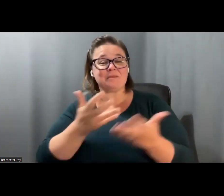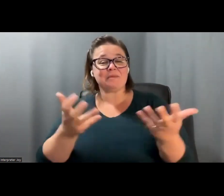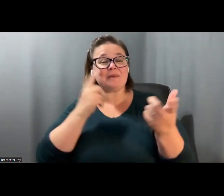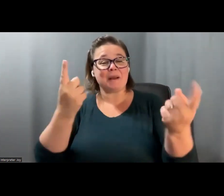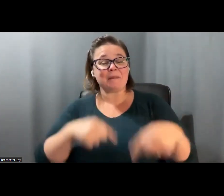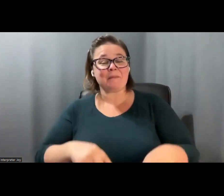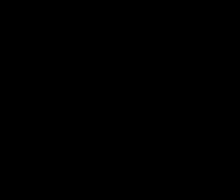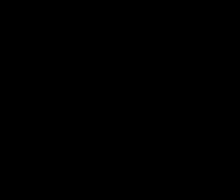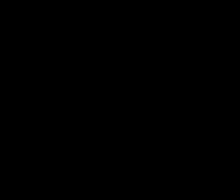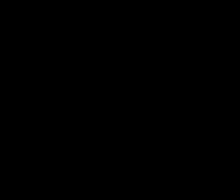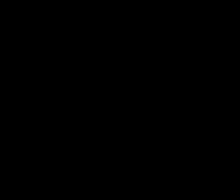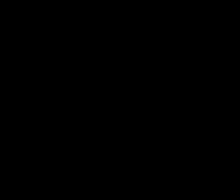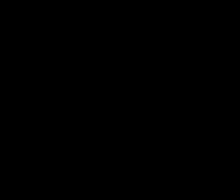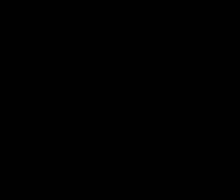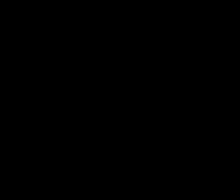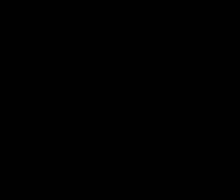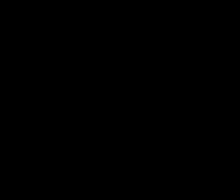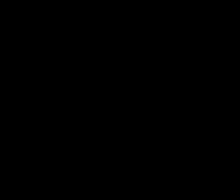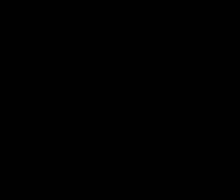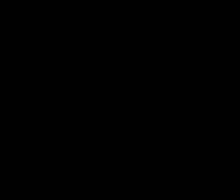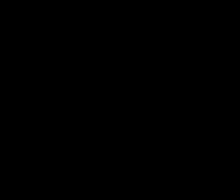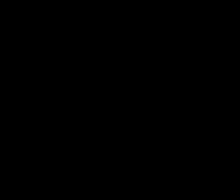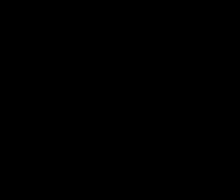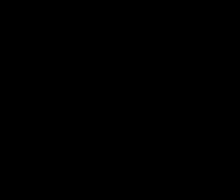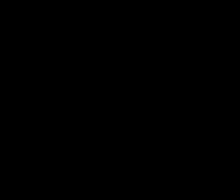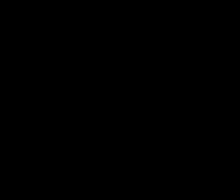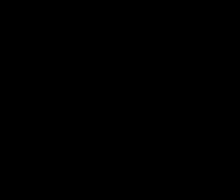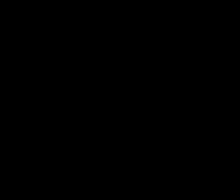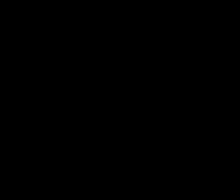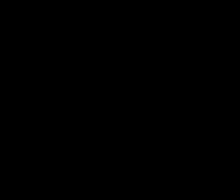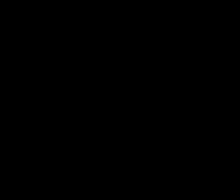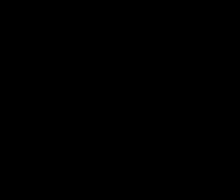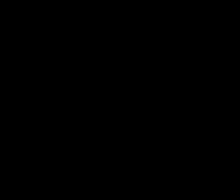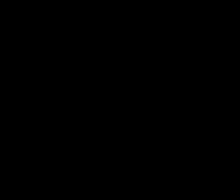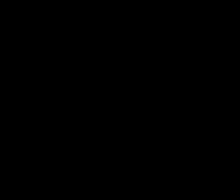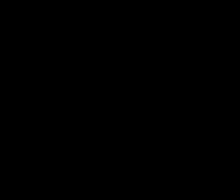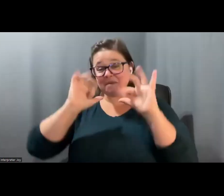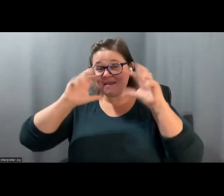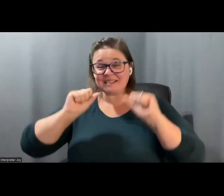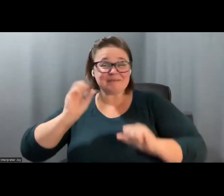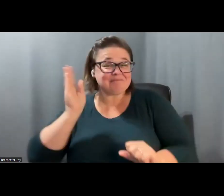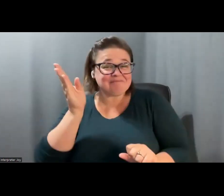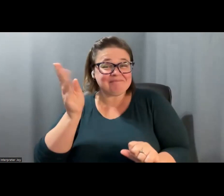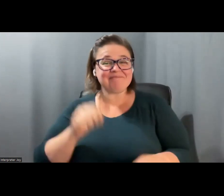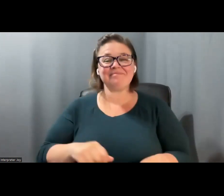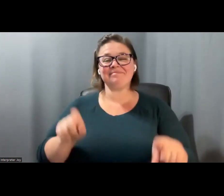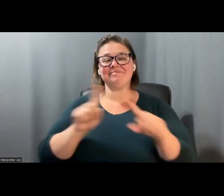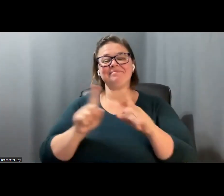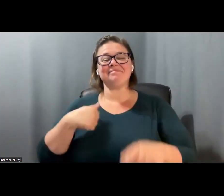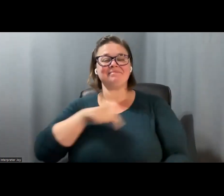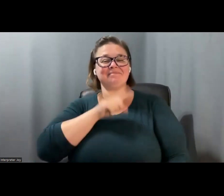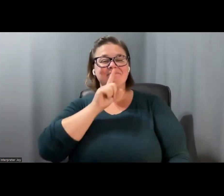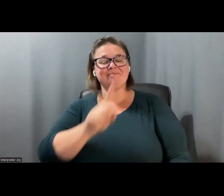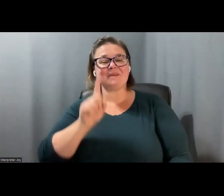Yeah, thank you. Nothing like a little setup for make this an amazing presentation, but we really hope to do that